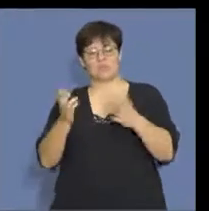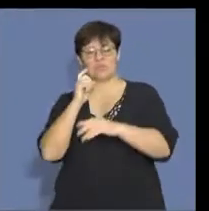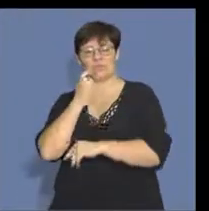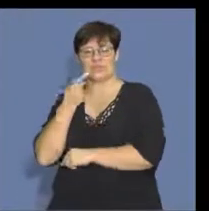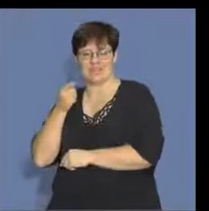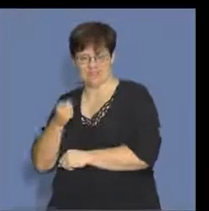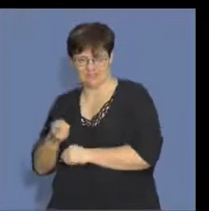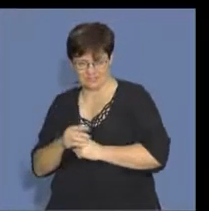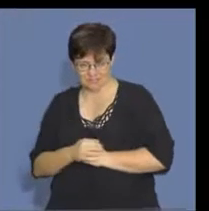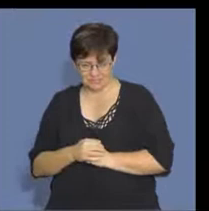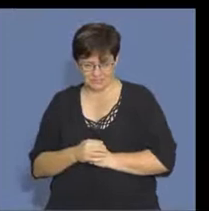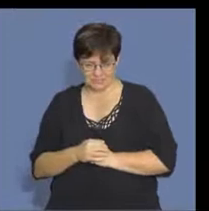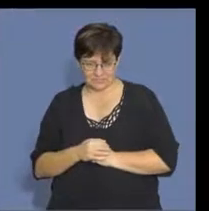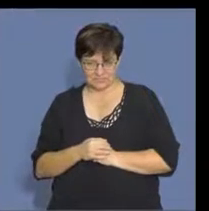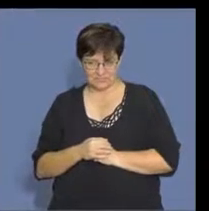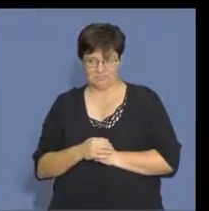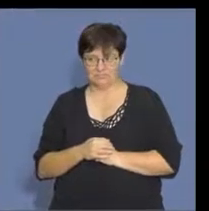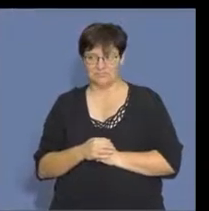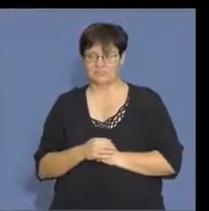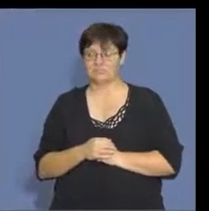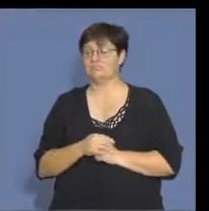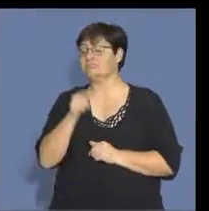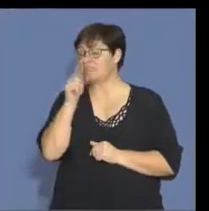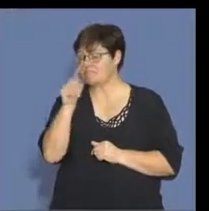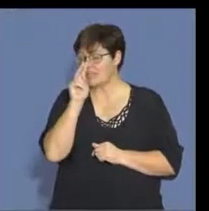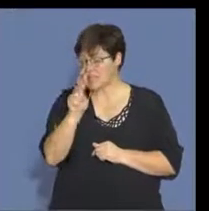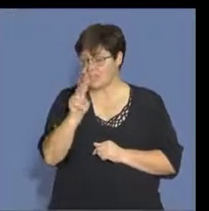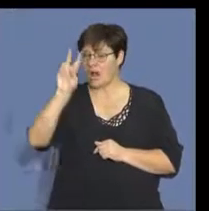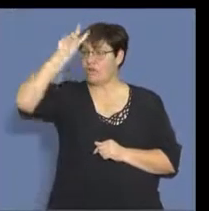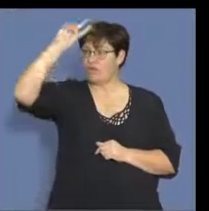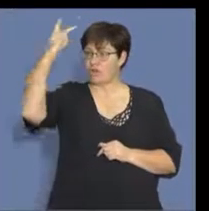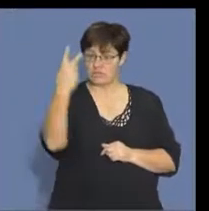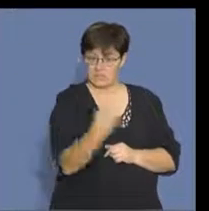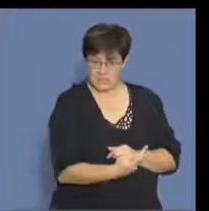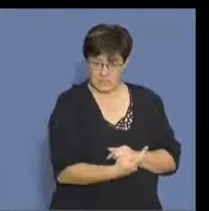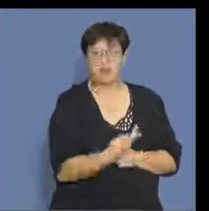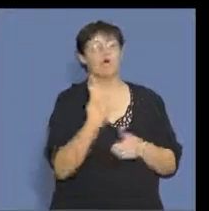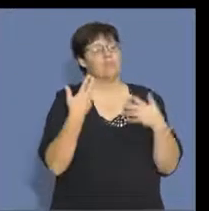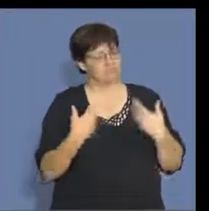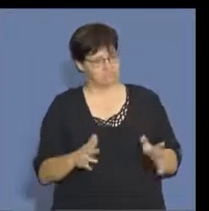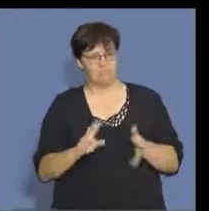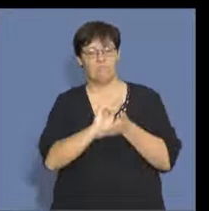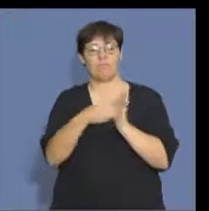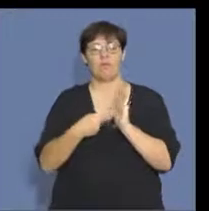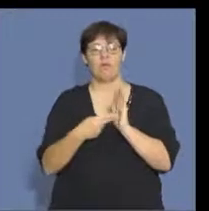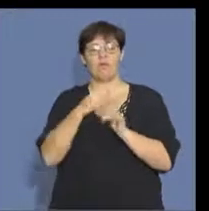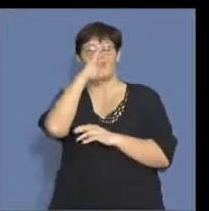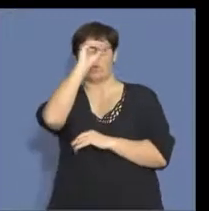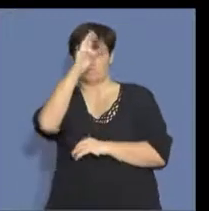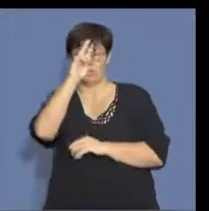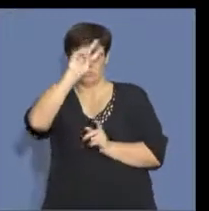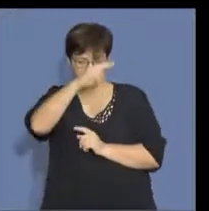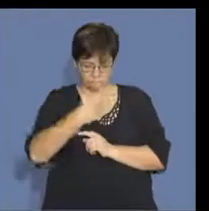organic compounds called carbohydrates. So we see that photosynthesis plays an important role in taking the carbon dioxide